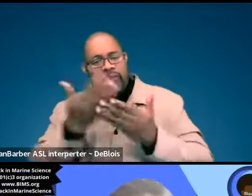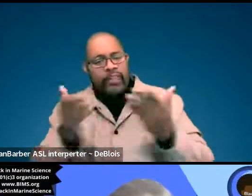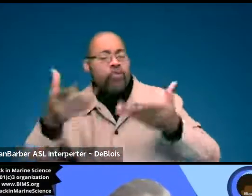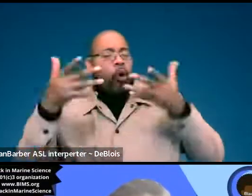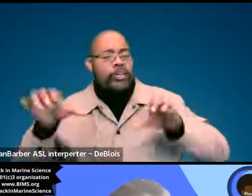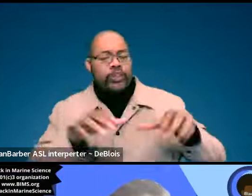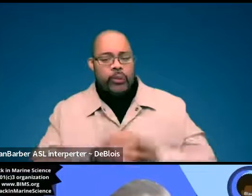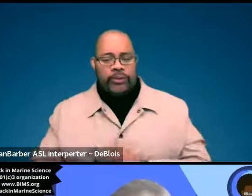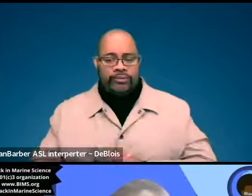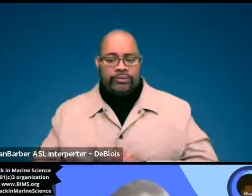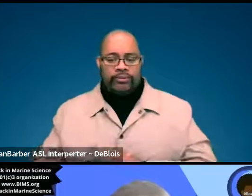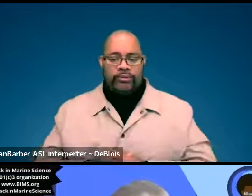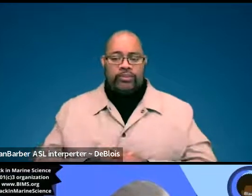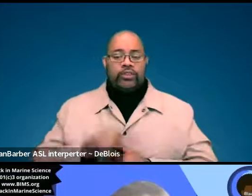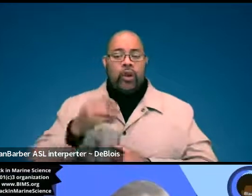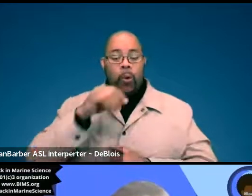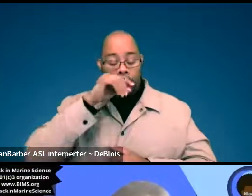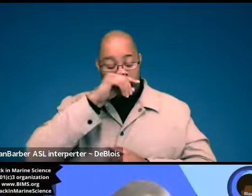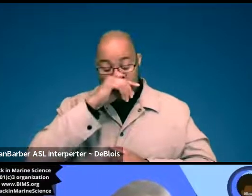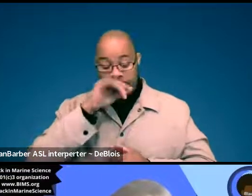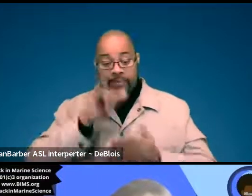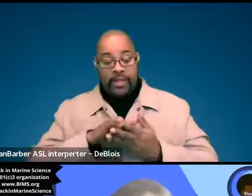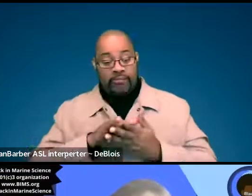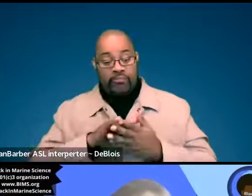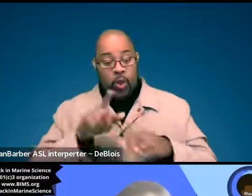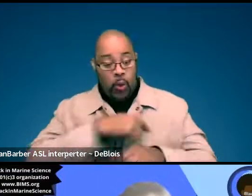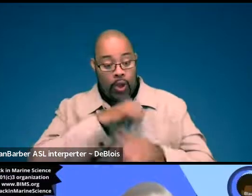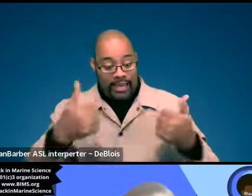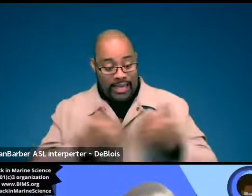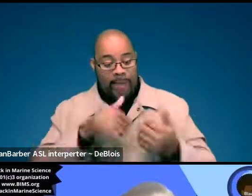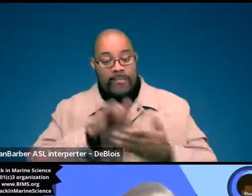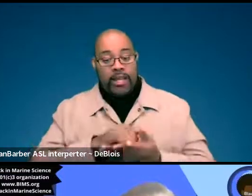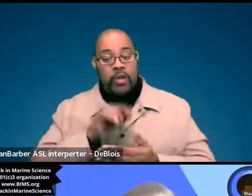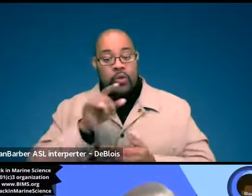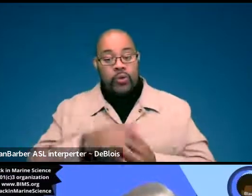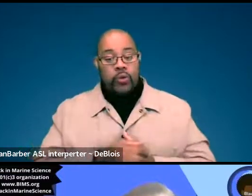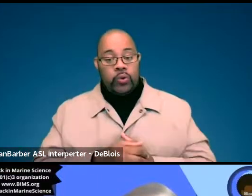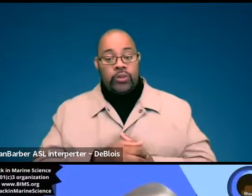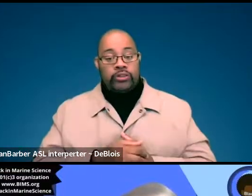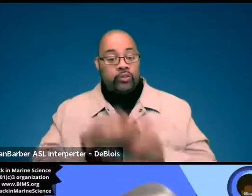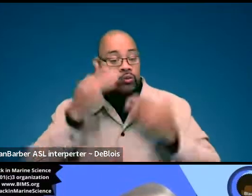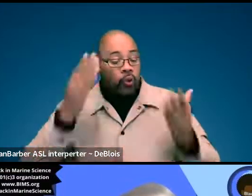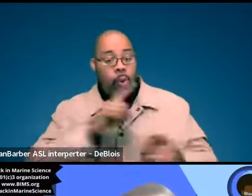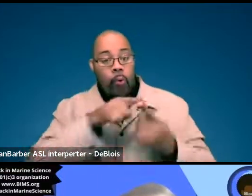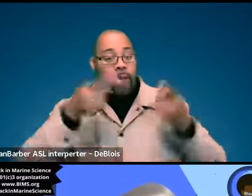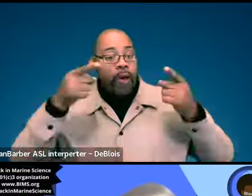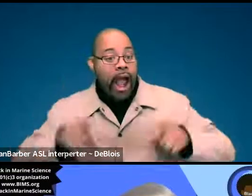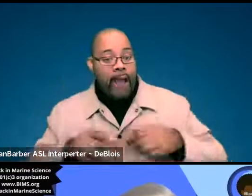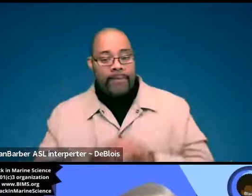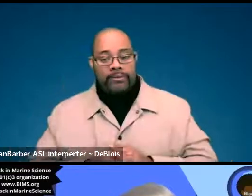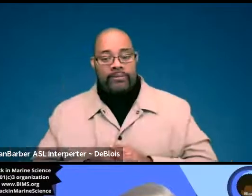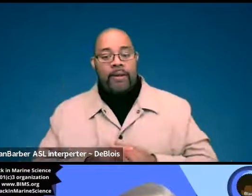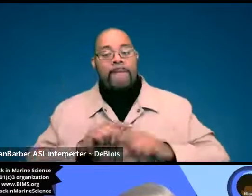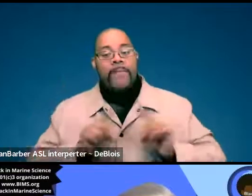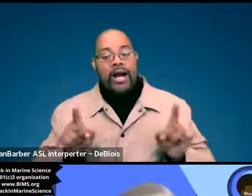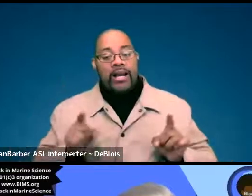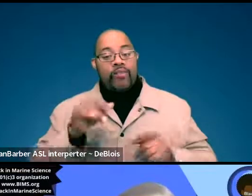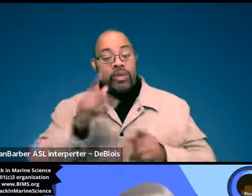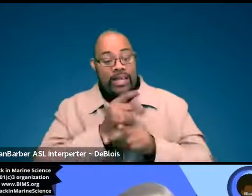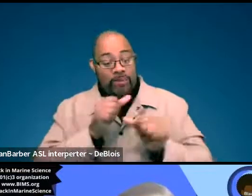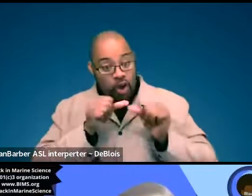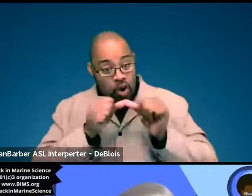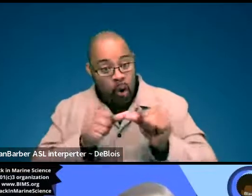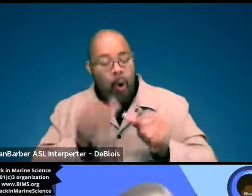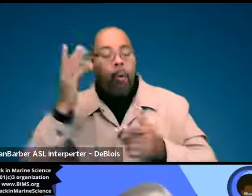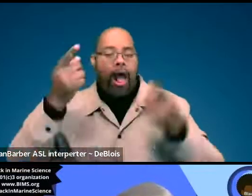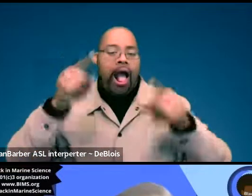been doing. And so this long game is that you don't know when it's going to happen, but if you keep going, it's